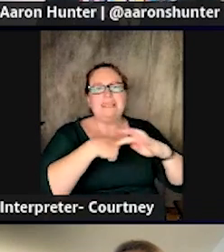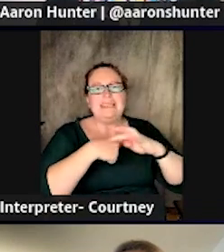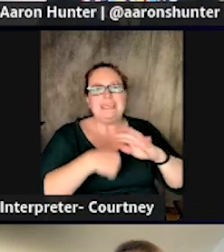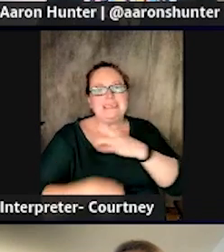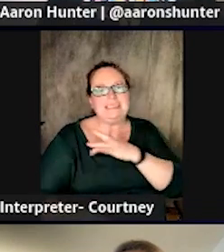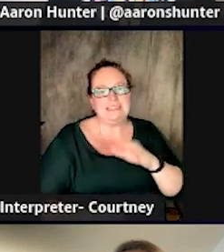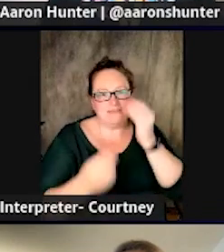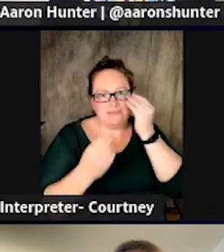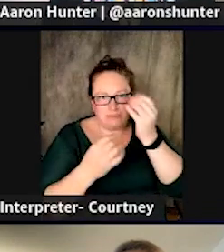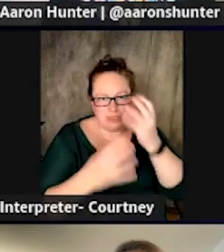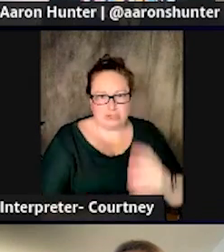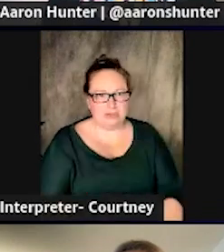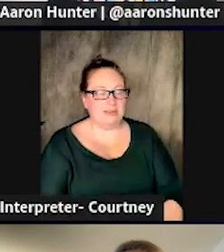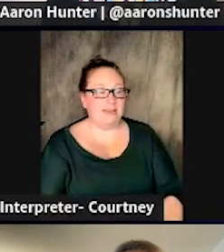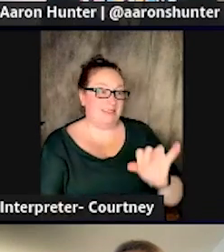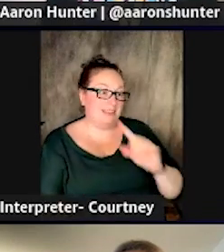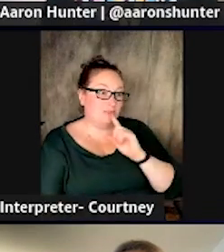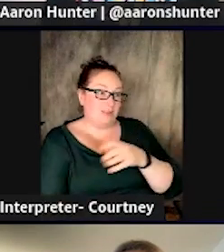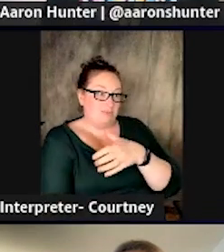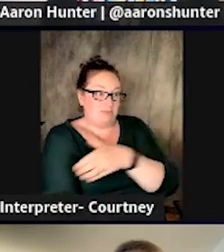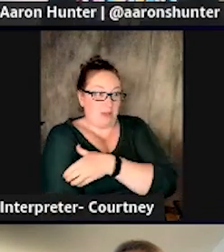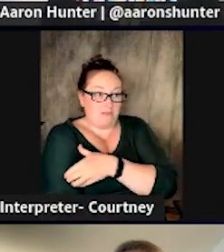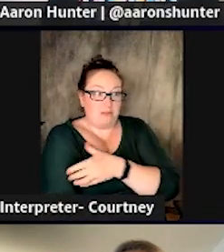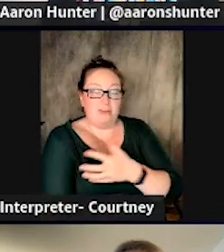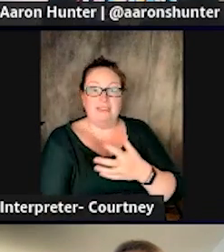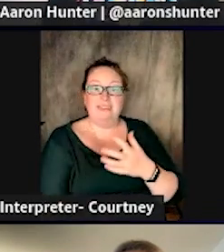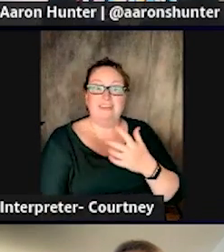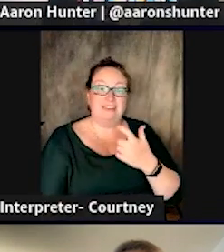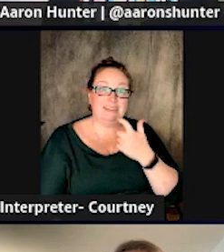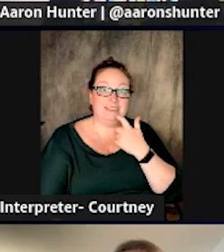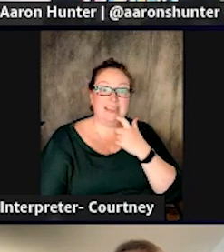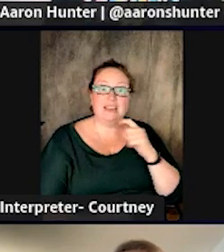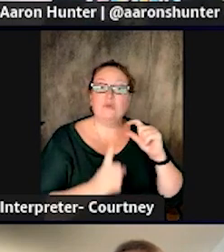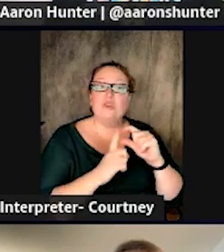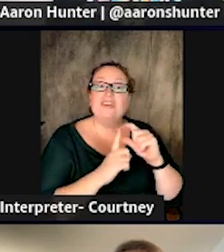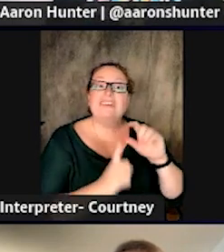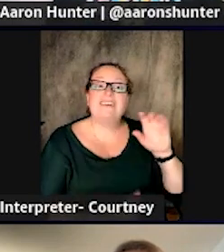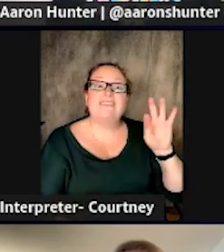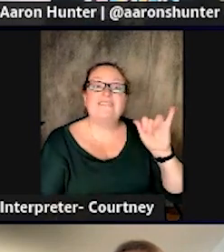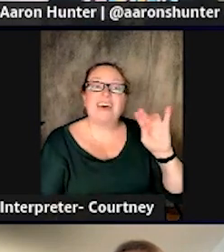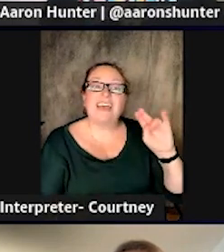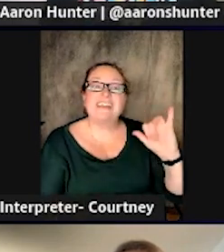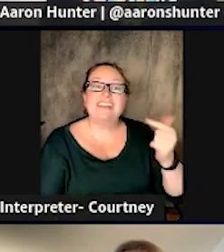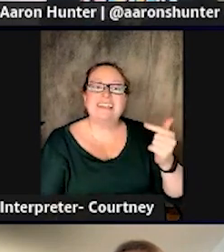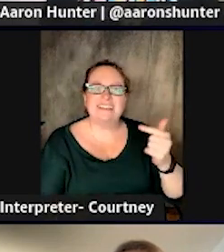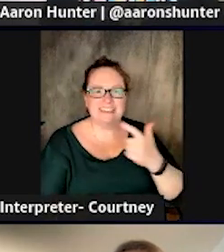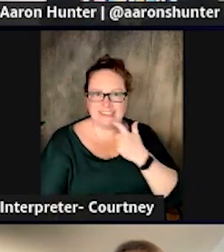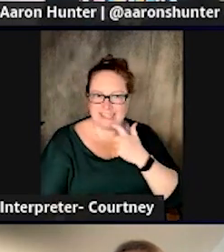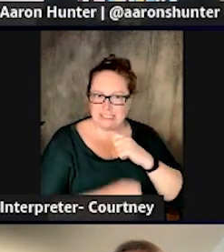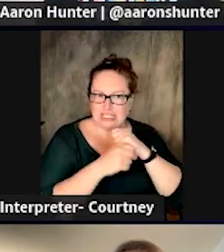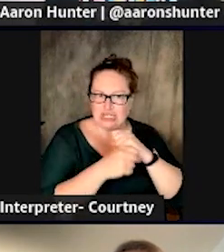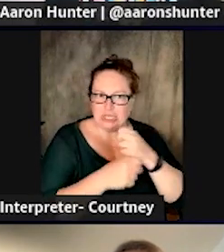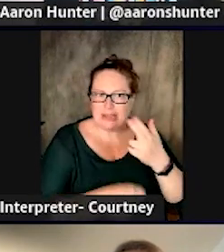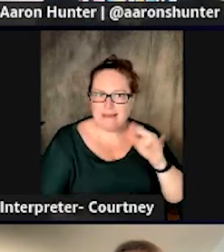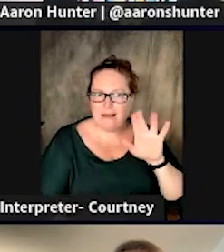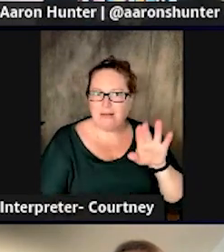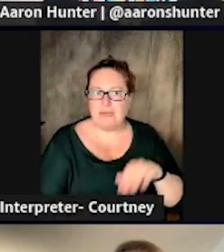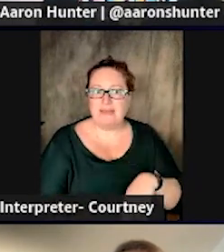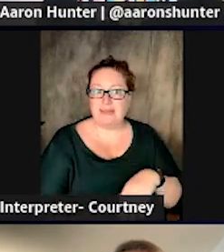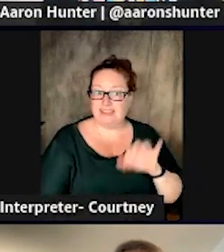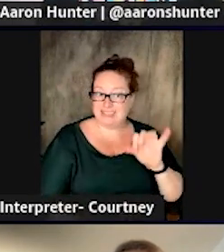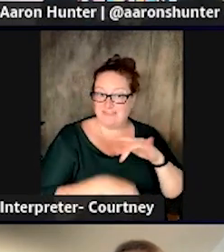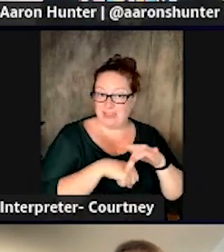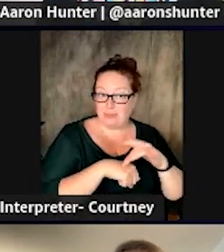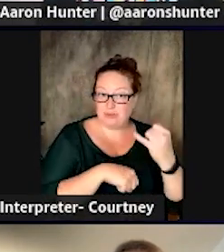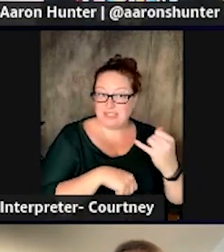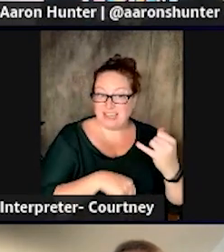pretty powerful. And you kept using the word findings, which makes me think Security Hub. So are those findings available in Security Hub? Not today, but it's